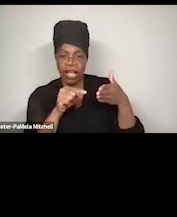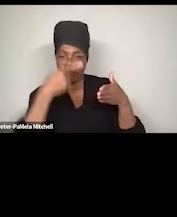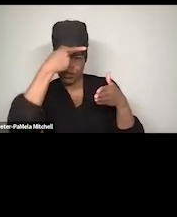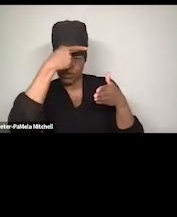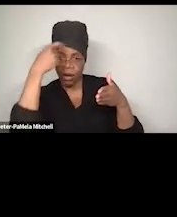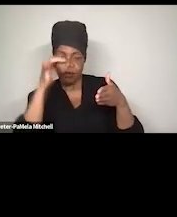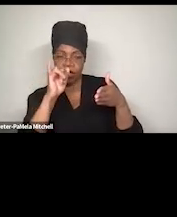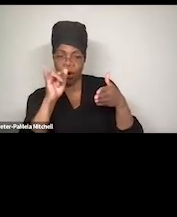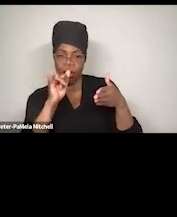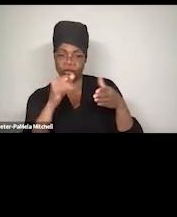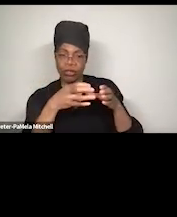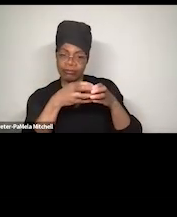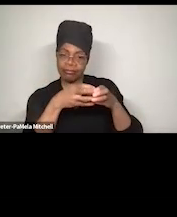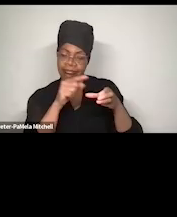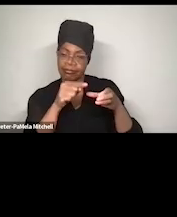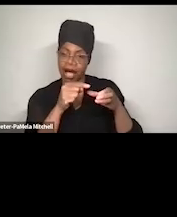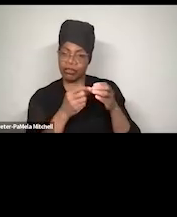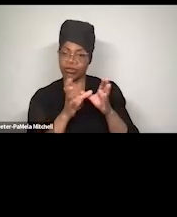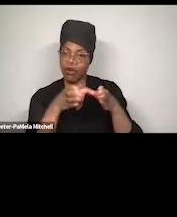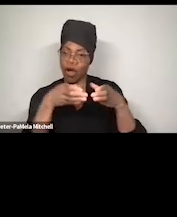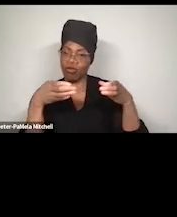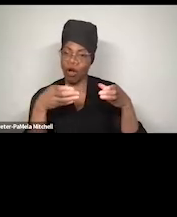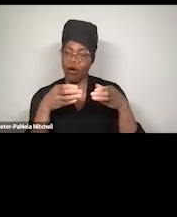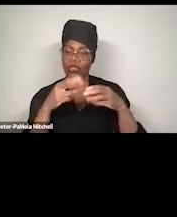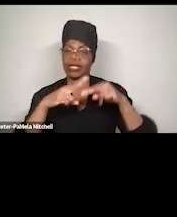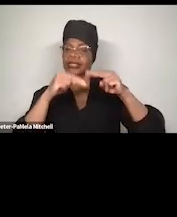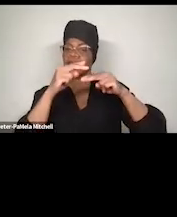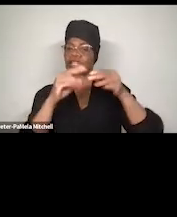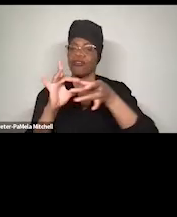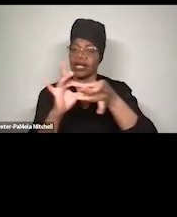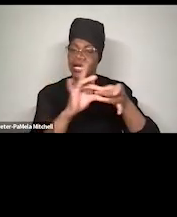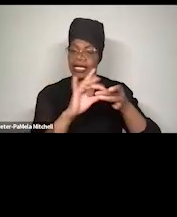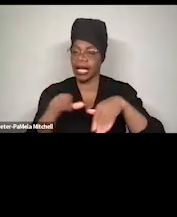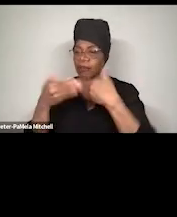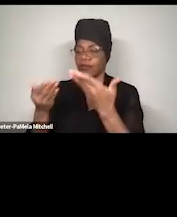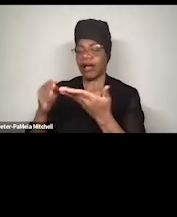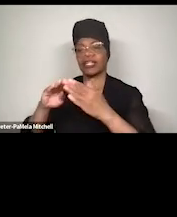centers growth through building relationships, providing community, and encouraging